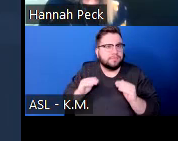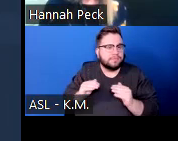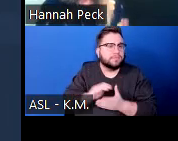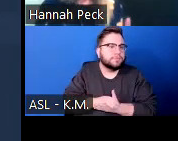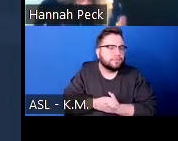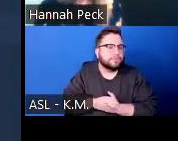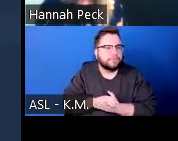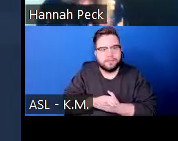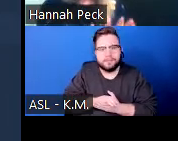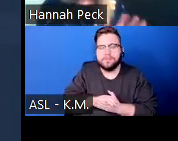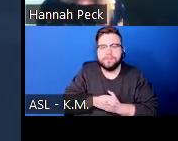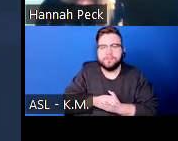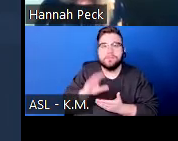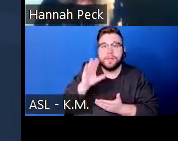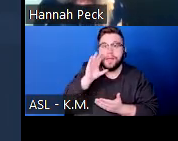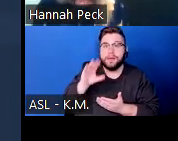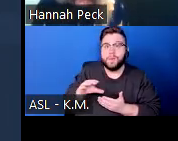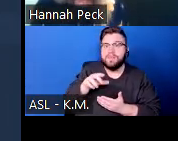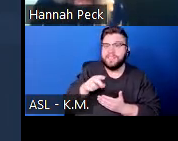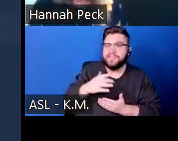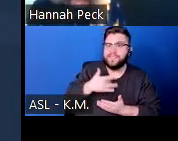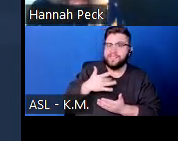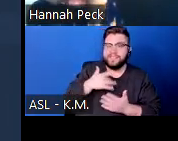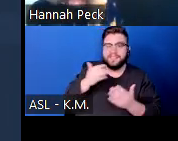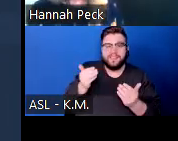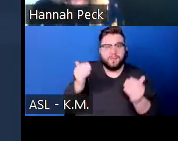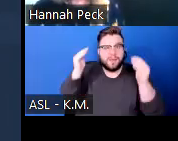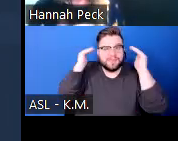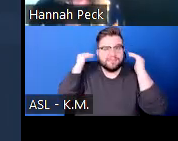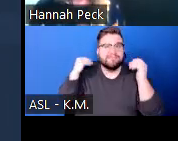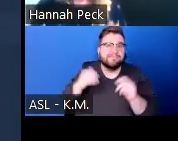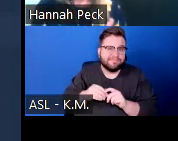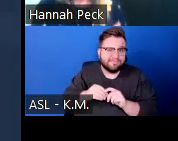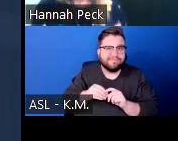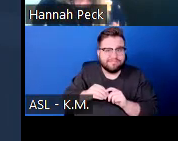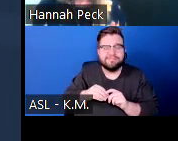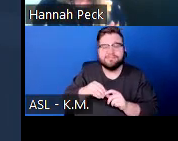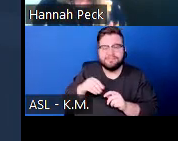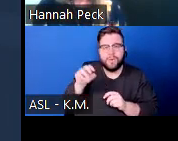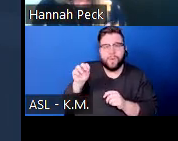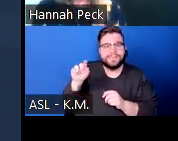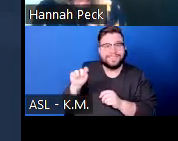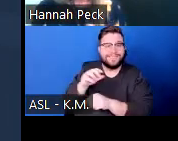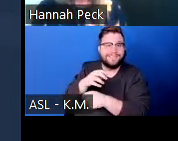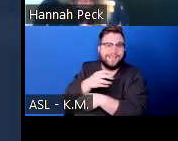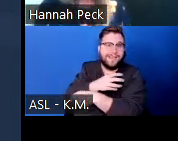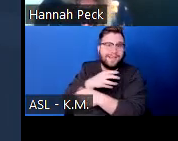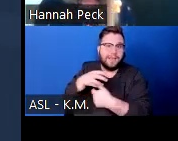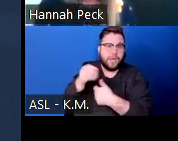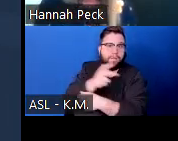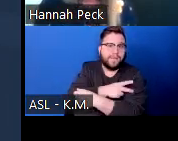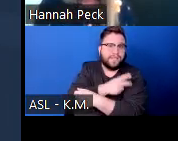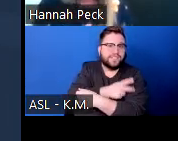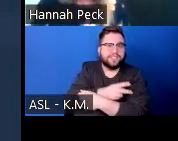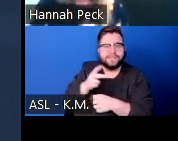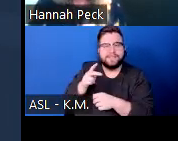And I know that this can be overwhelming. So in OT, in our outpatient clinic, we often use the word toolbox.